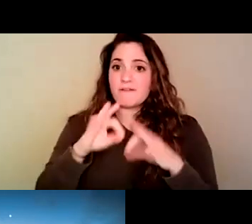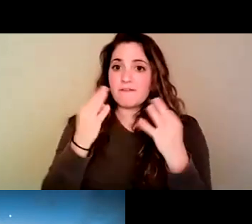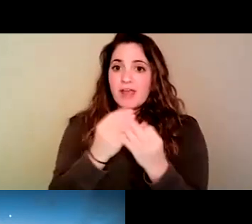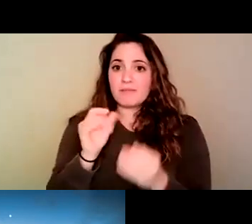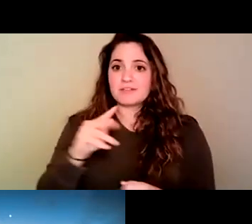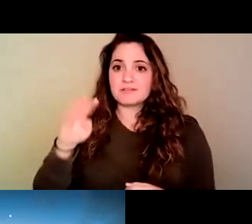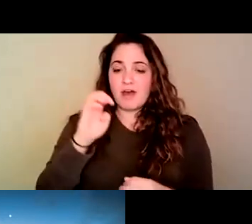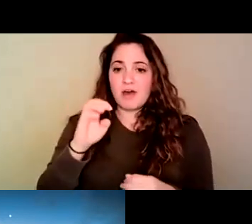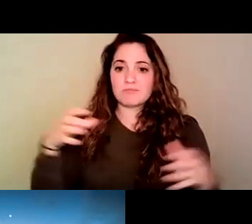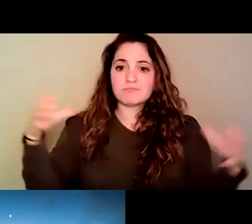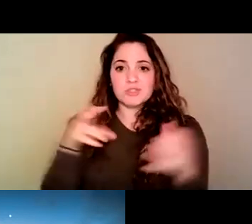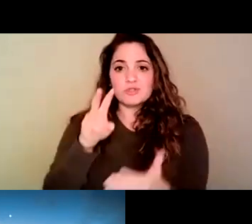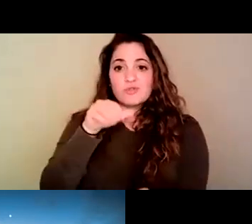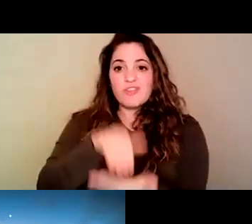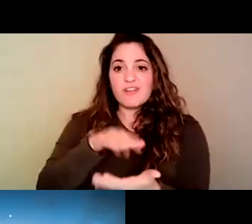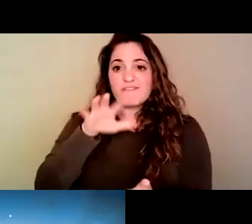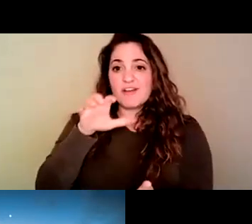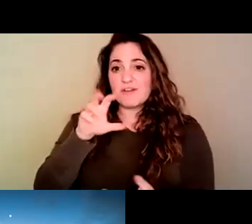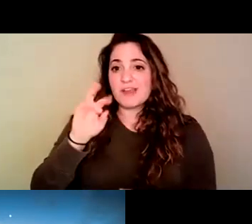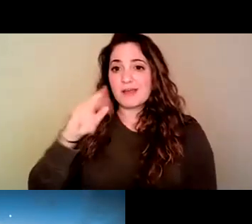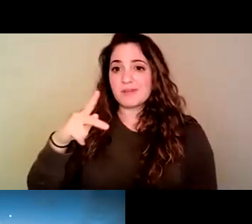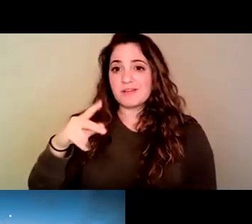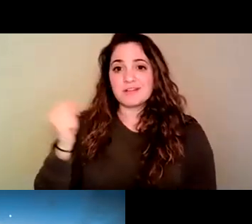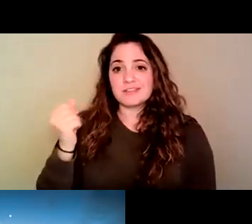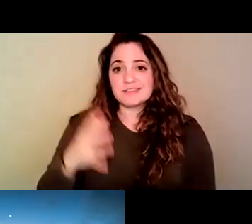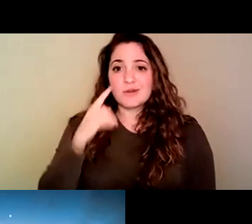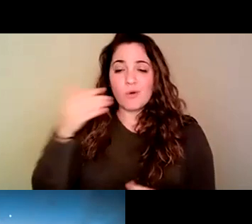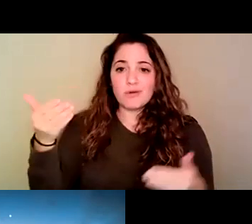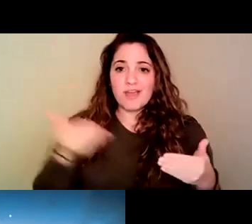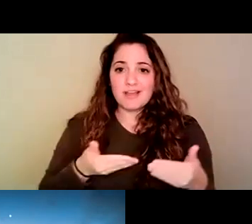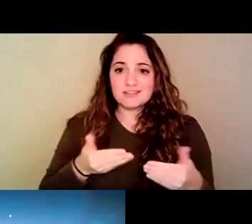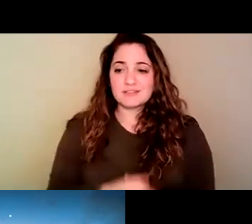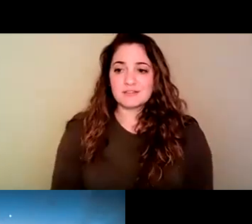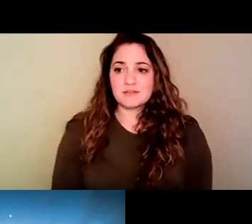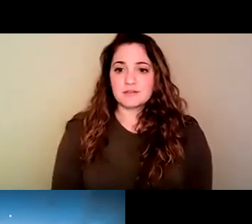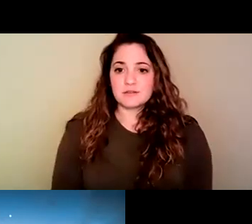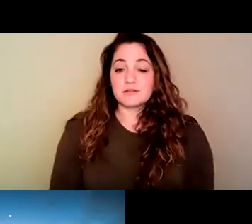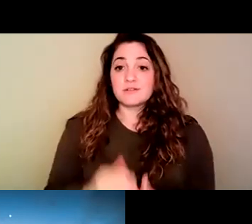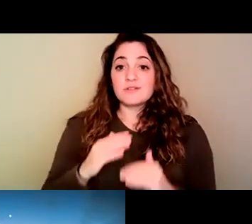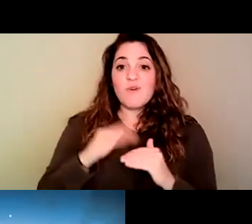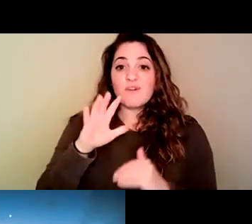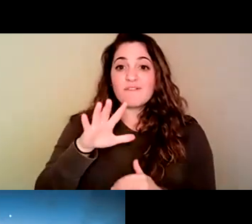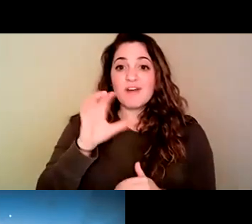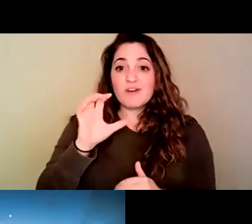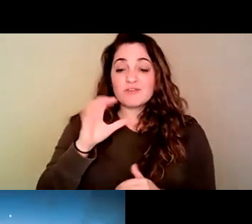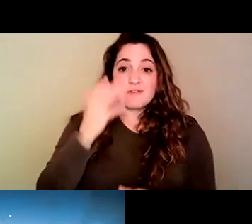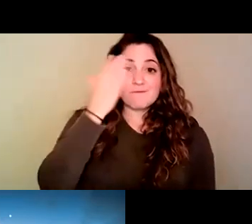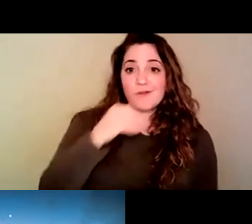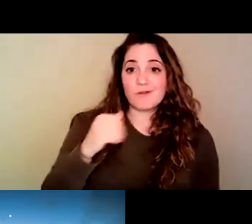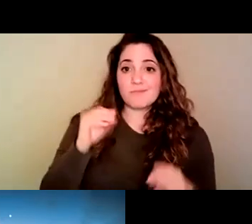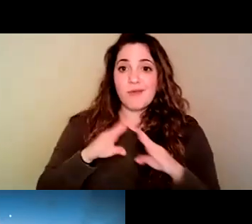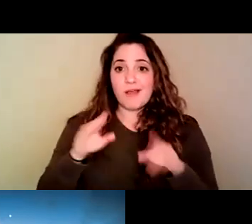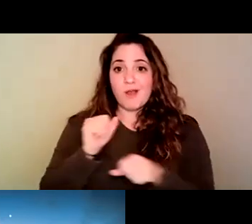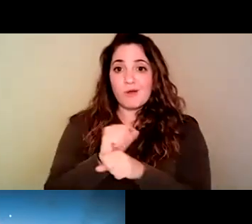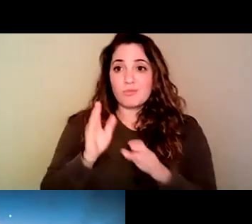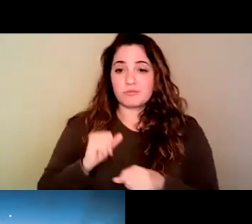for 2,500 VIP casino guests. And with over 500 front and back of house employees working the